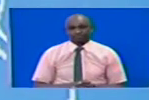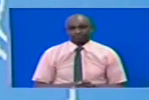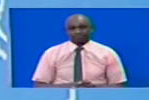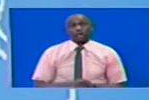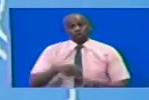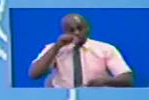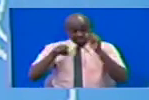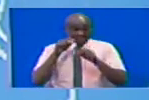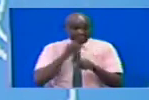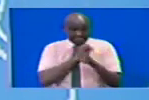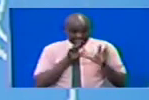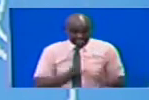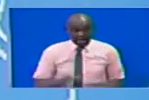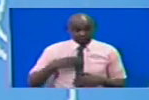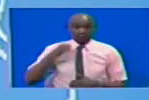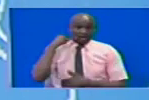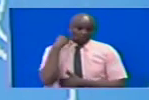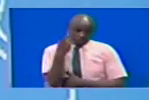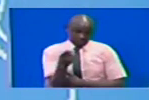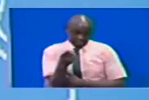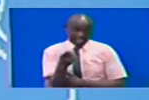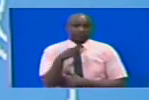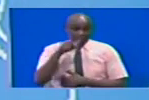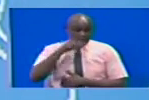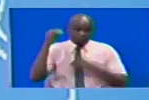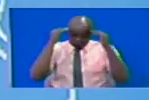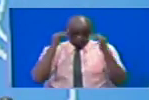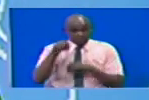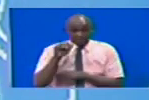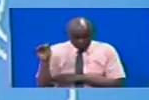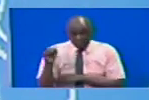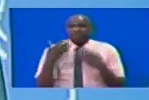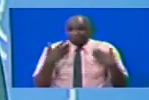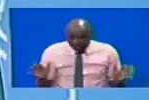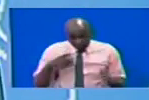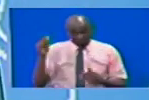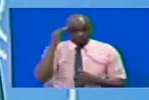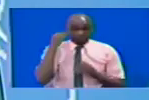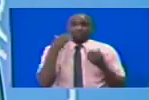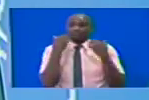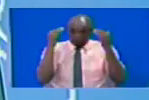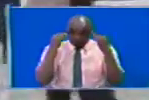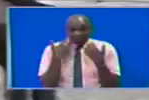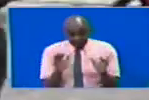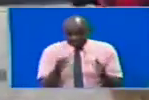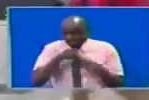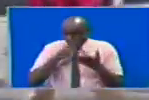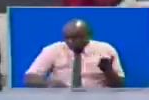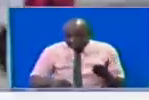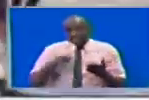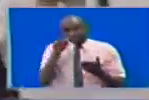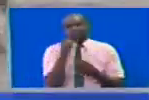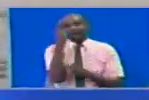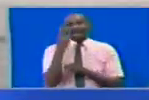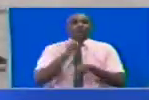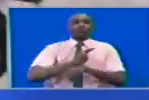Nominated Senator Paul Njoroge is set to be arraigned in court this morning, or has been arraigned in court with the charge of misuse